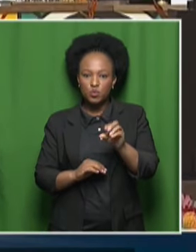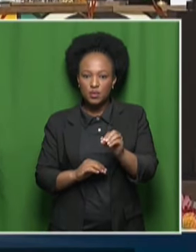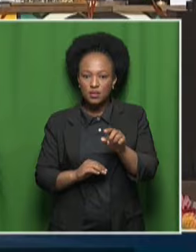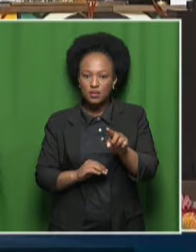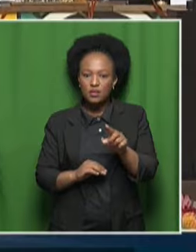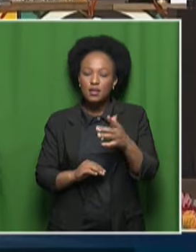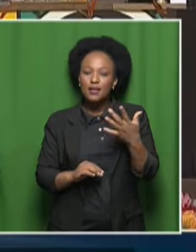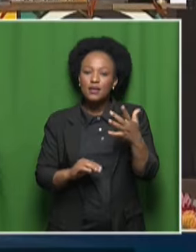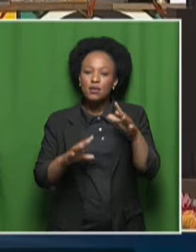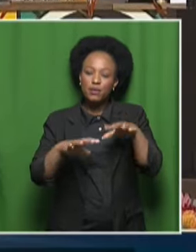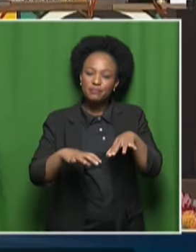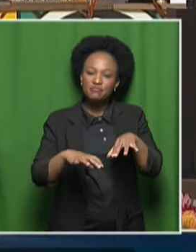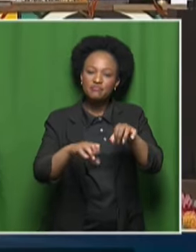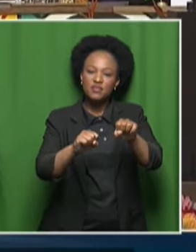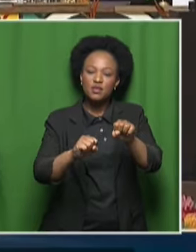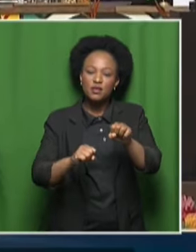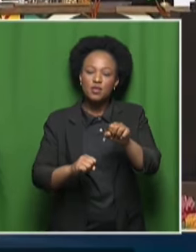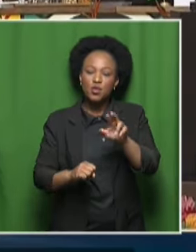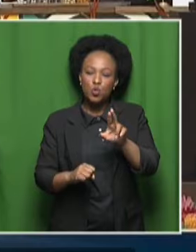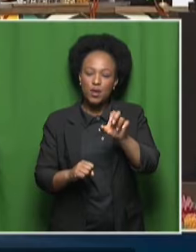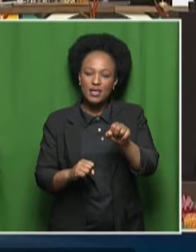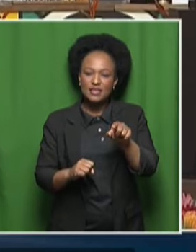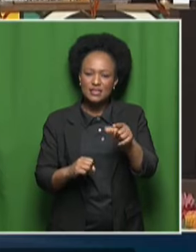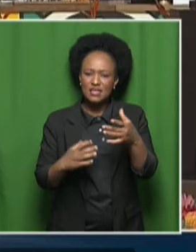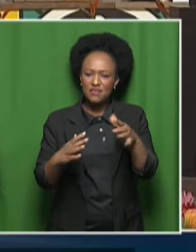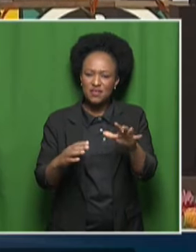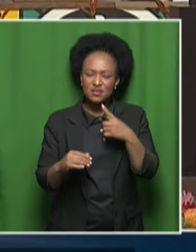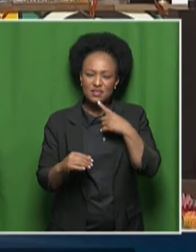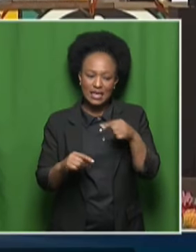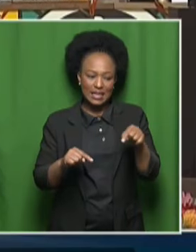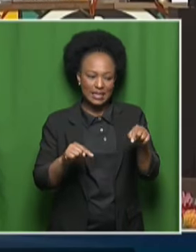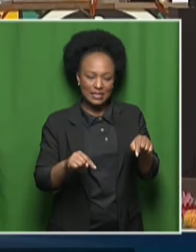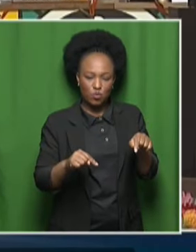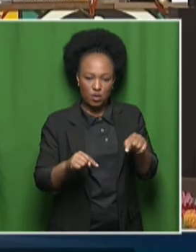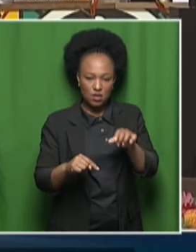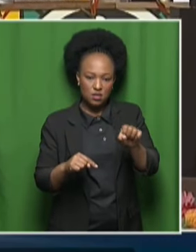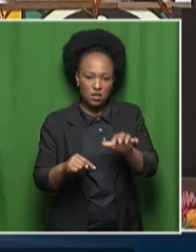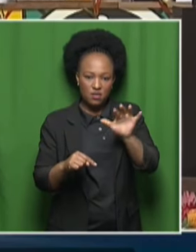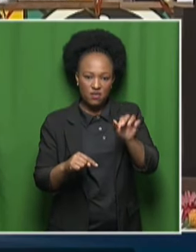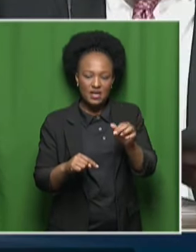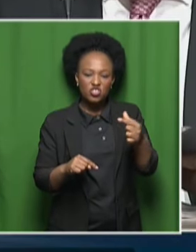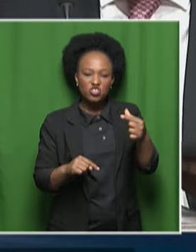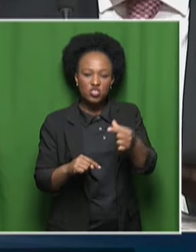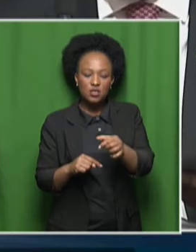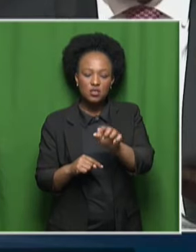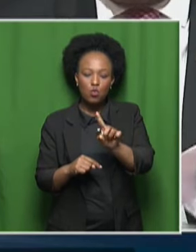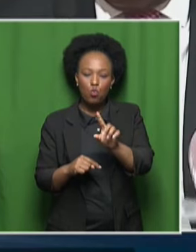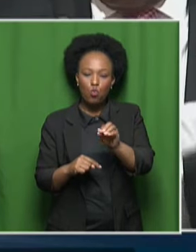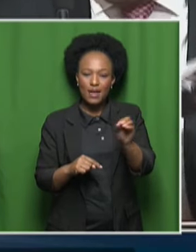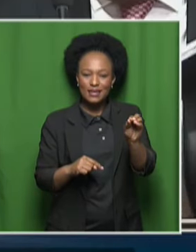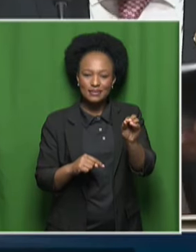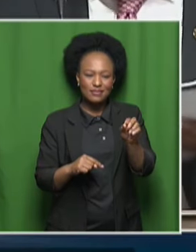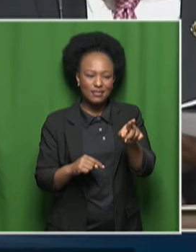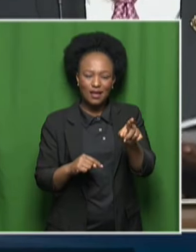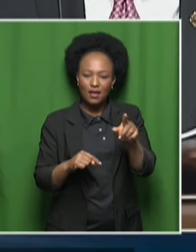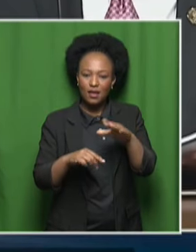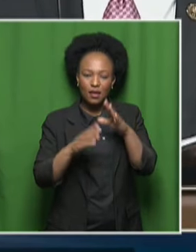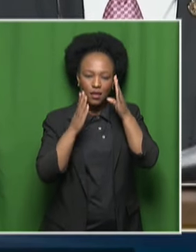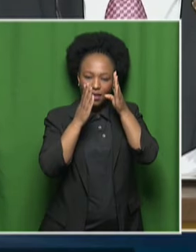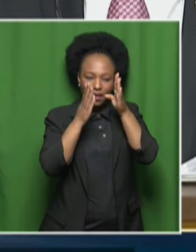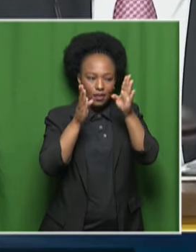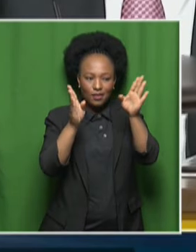the presidency of the United States, which has mockingly called this one the G100 and saying that it has lost focus, too